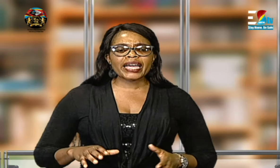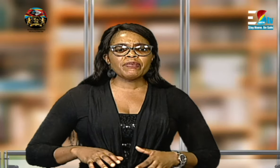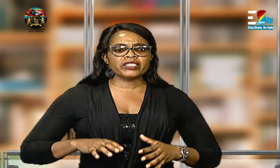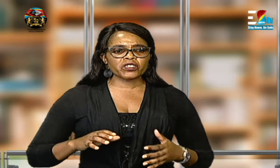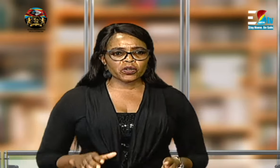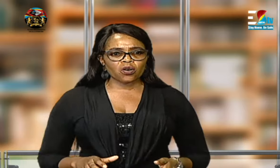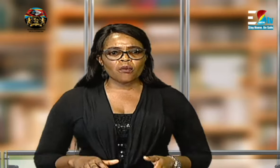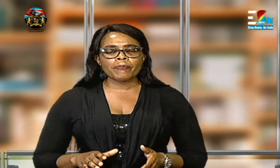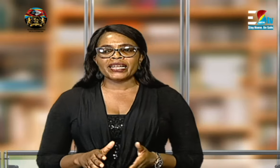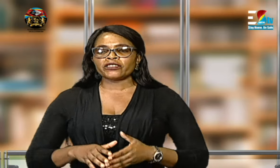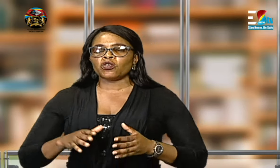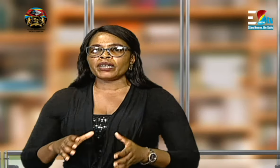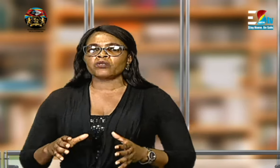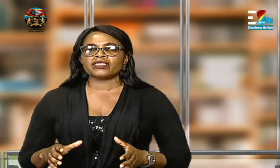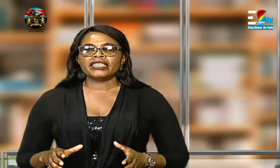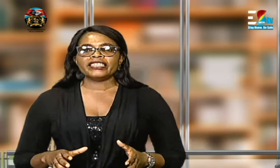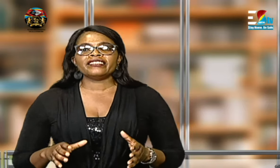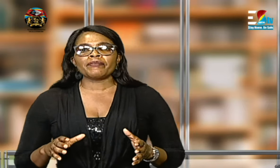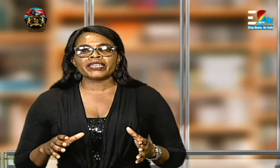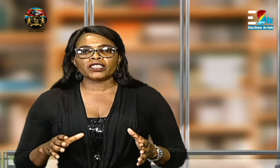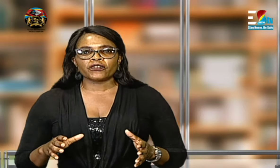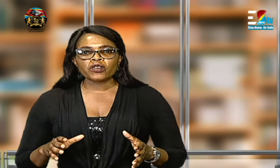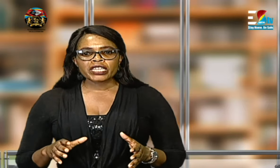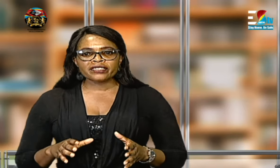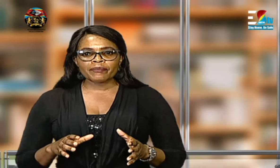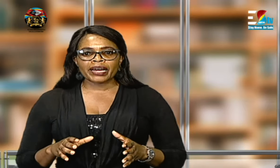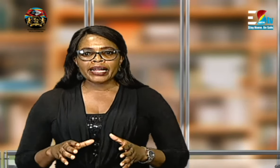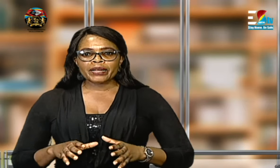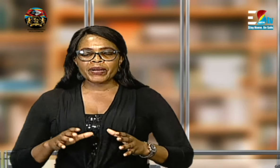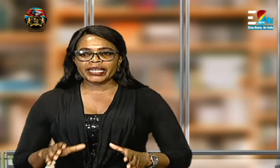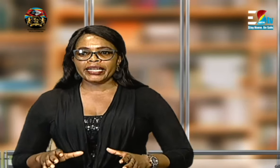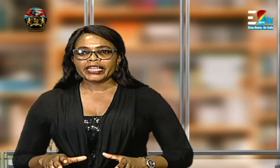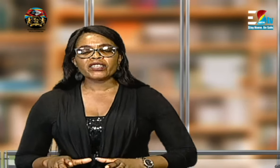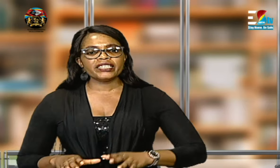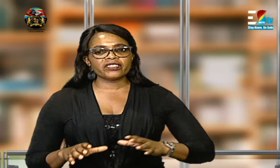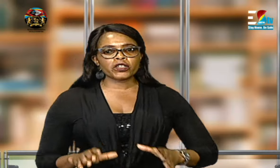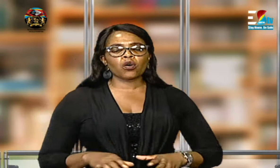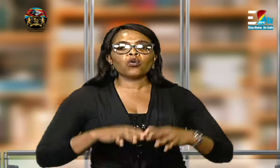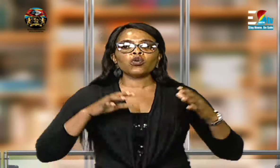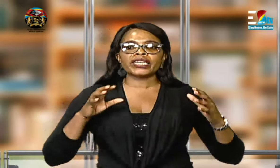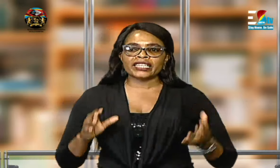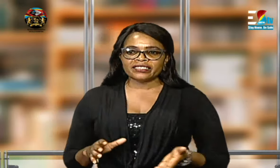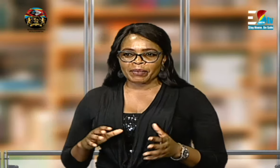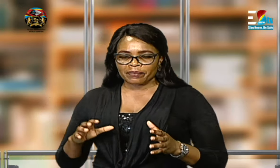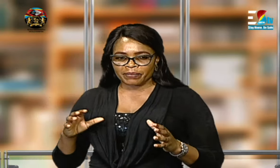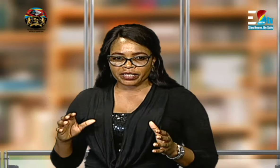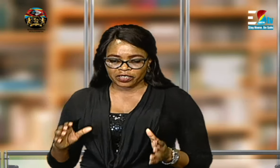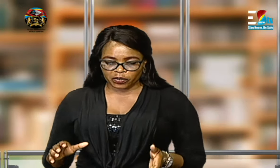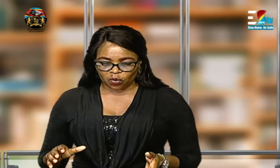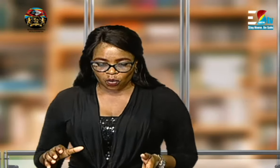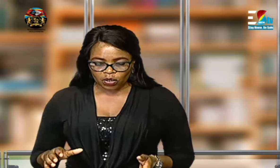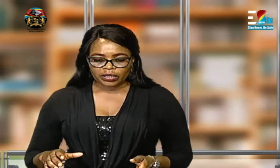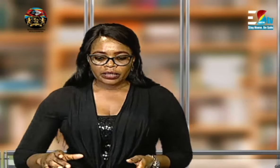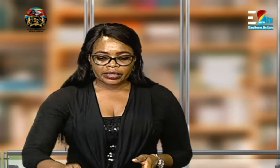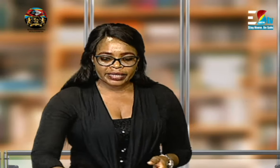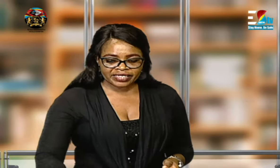kulapho ayibe nesihloko ngoba phela nasikhuluma ngokuthi indzaba yethu indzaba lephelele nginesihloko kude ke indzaba lebabede